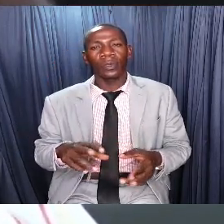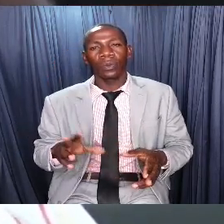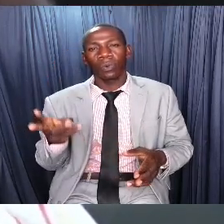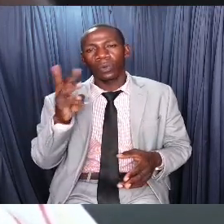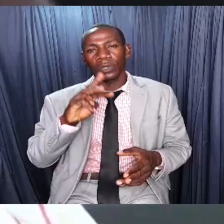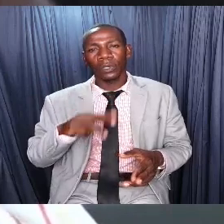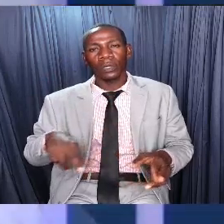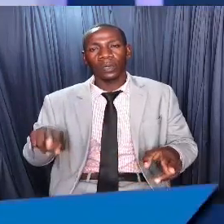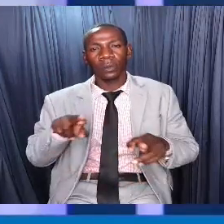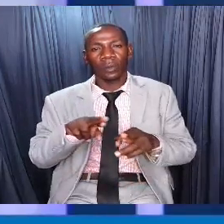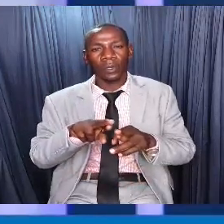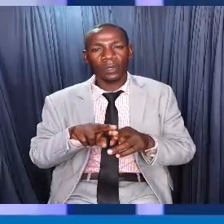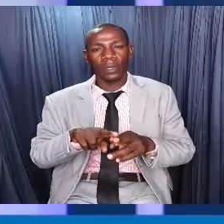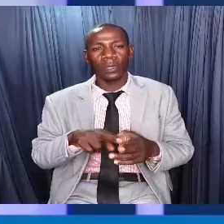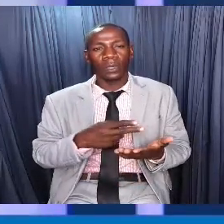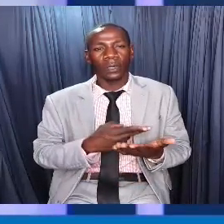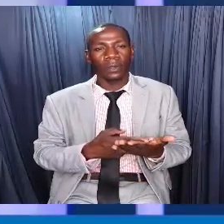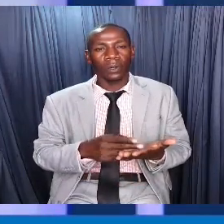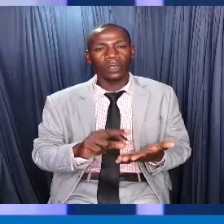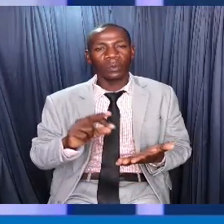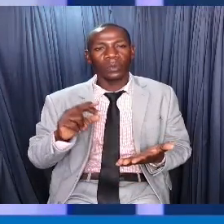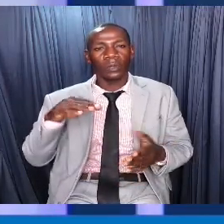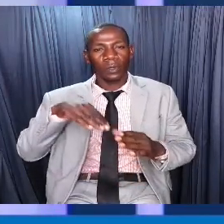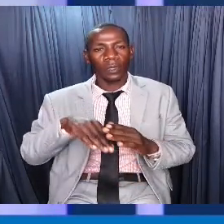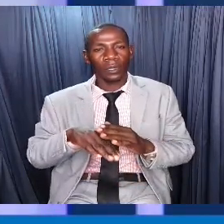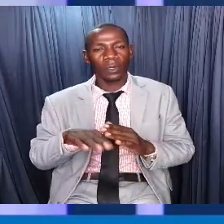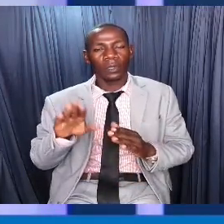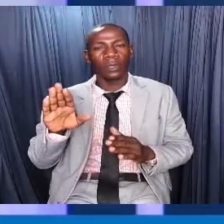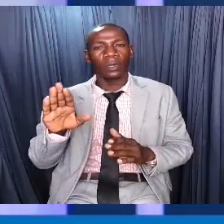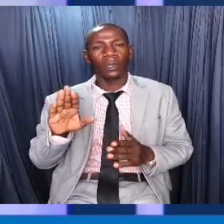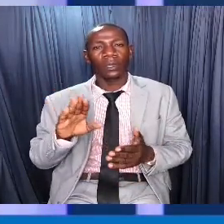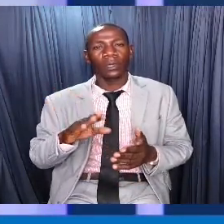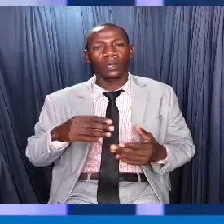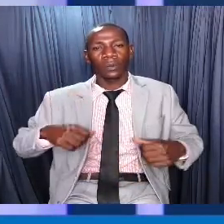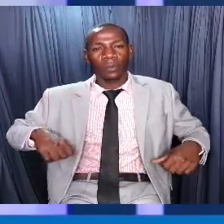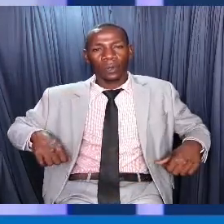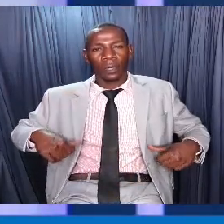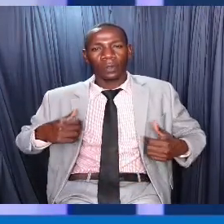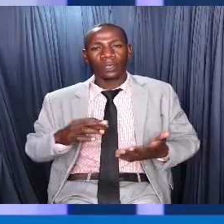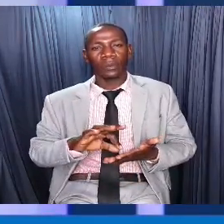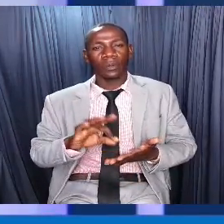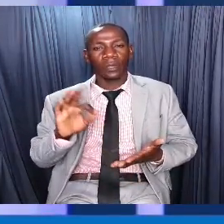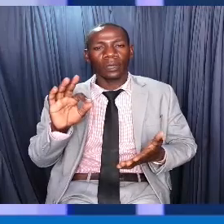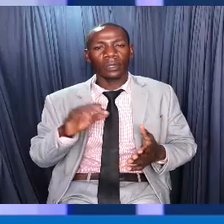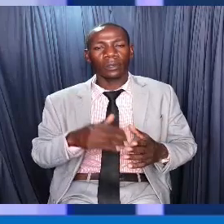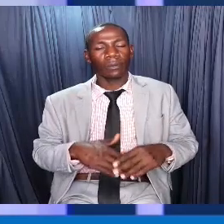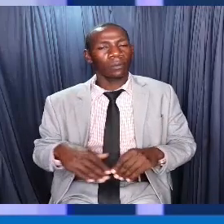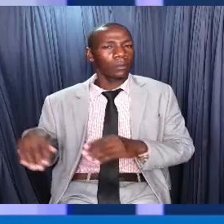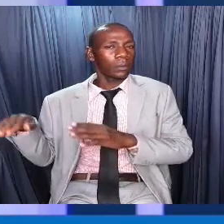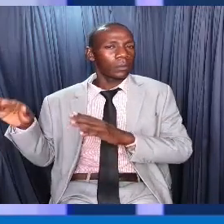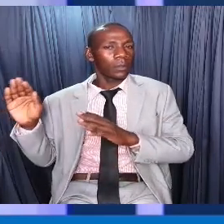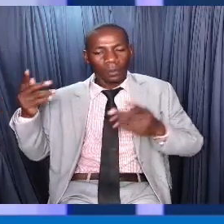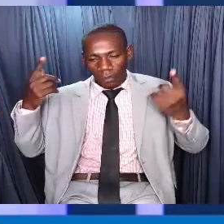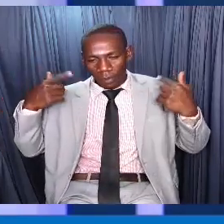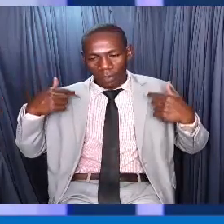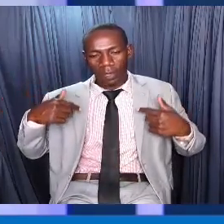had repented. Roho Mtakatifu alipoingia ndani yake. When the Holy Spirit got unto him. Ile roho ya kiburi iliondoka. The spirit of pride departed. Akavaa